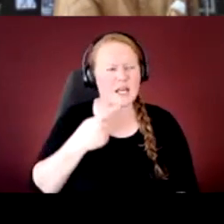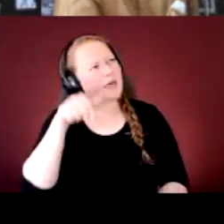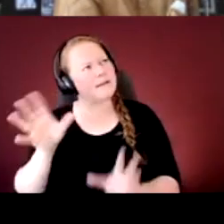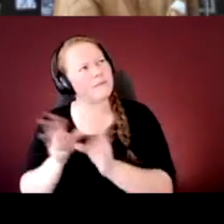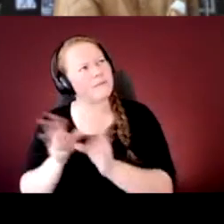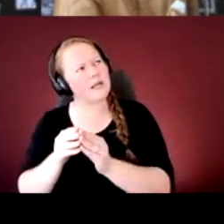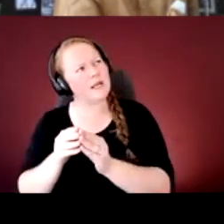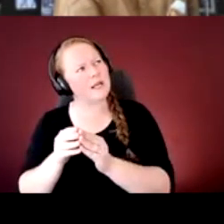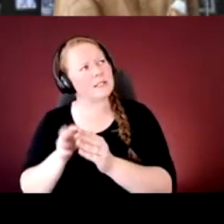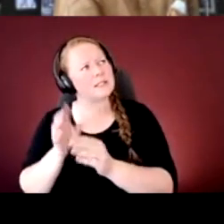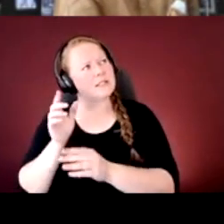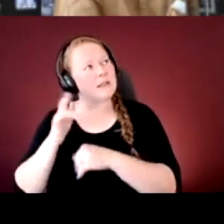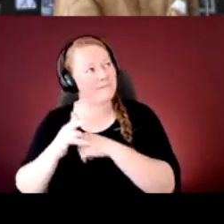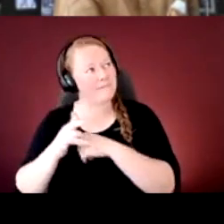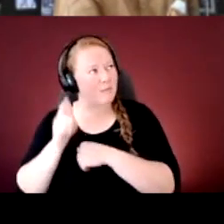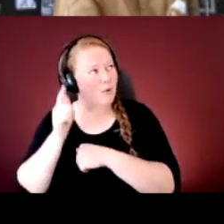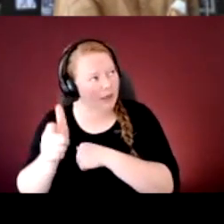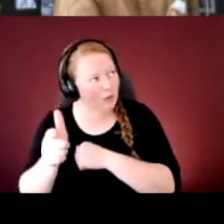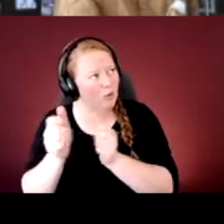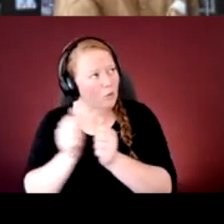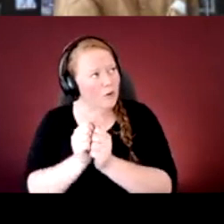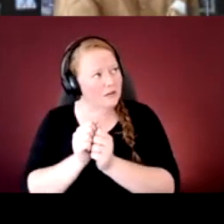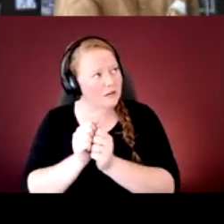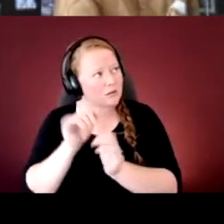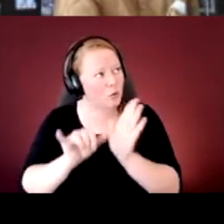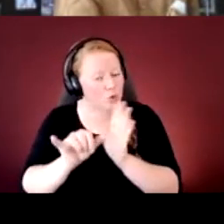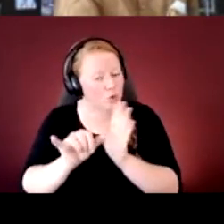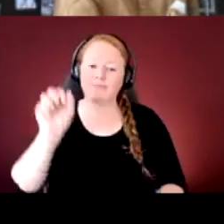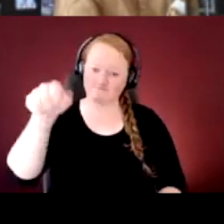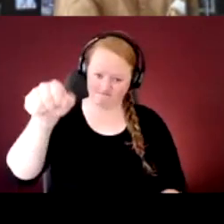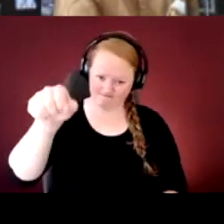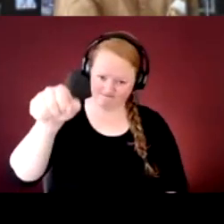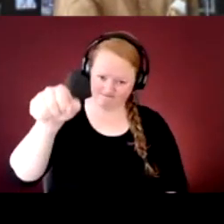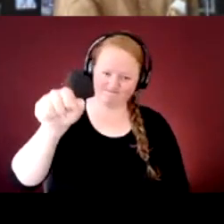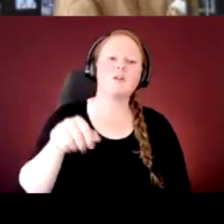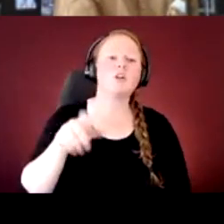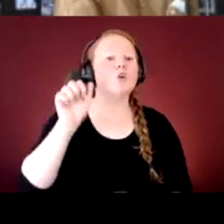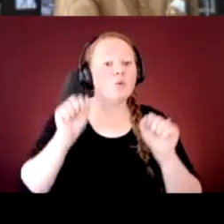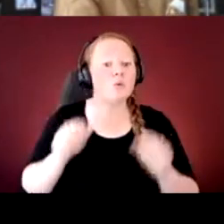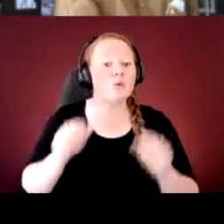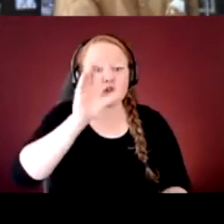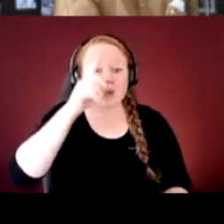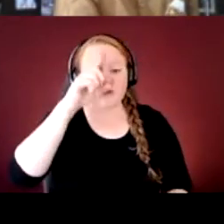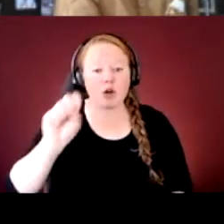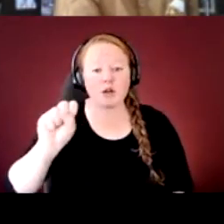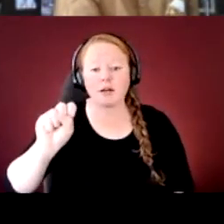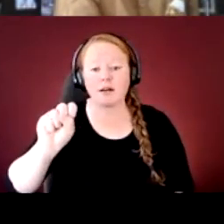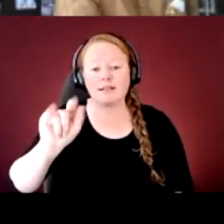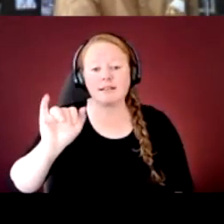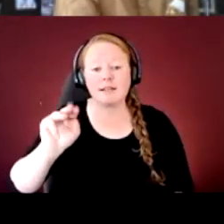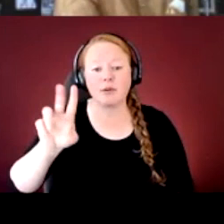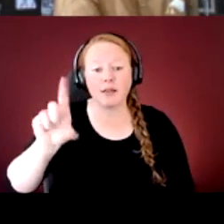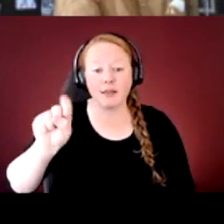via YouTube? The answer is yes. You can search for Stimulus Advisory Board, and once it's up, I'm sure the mayor's office will